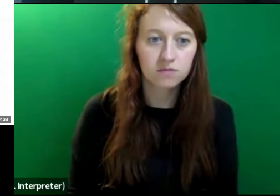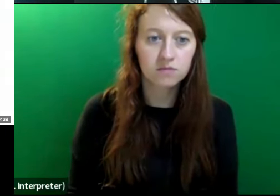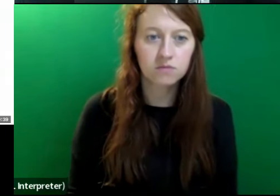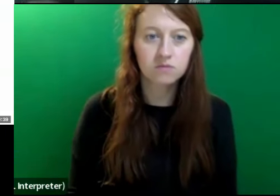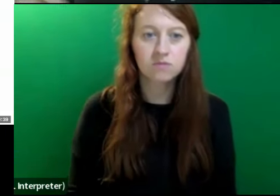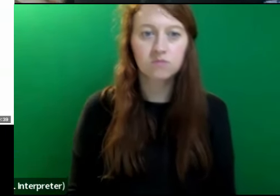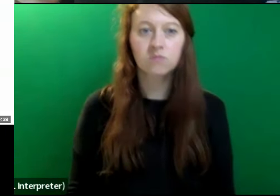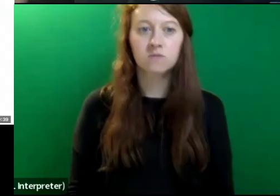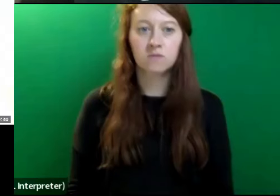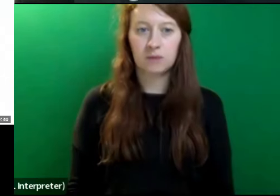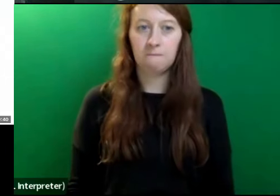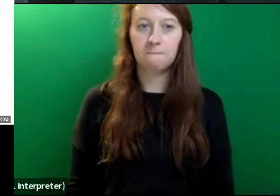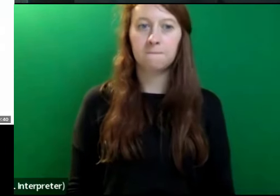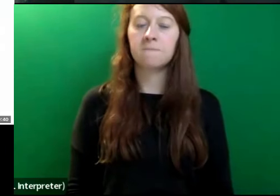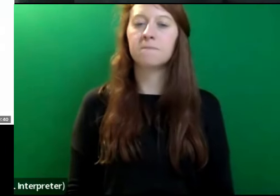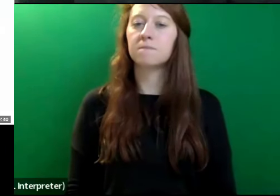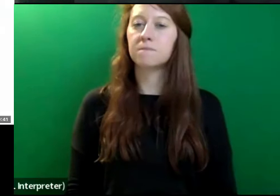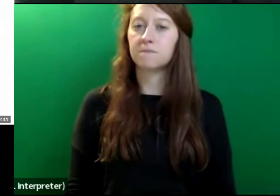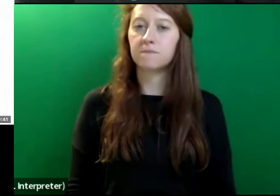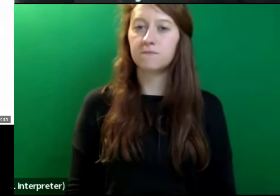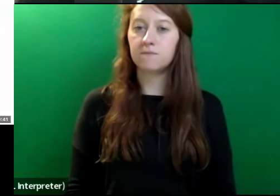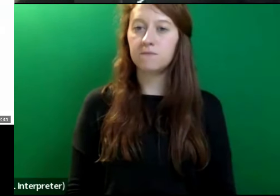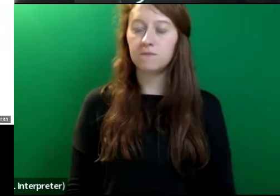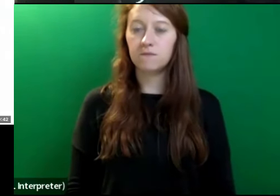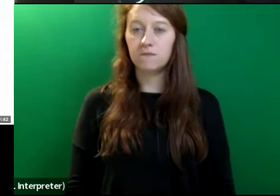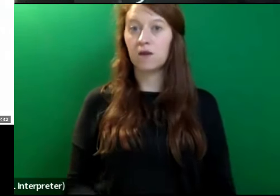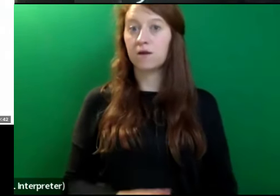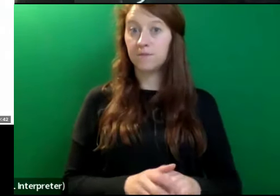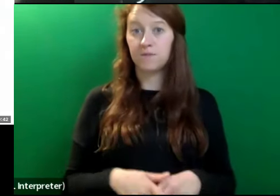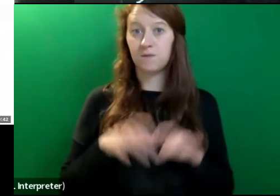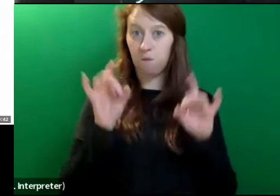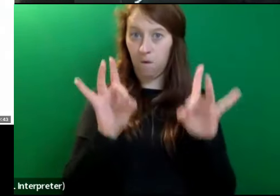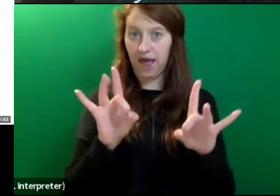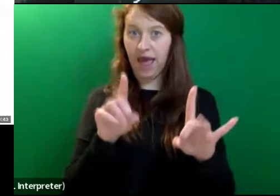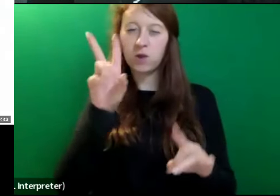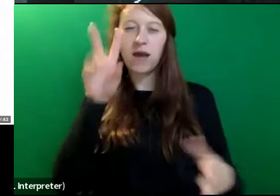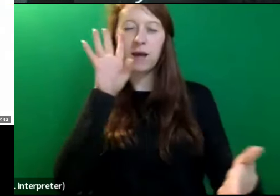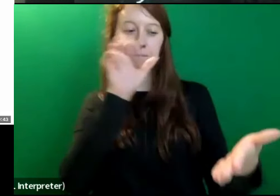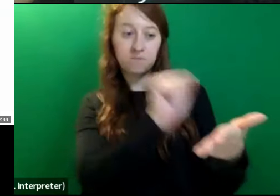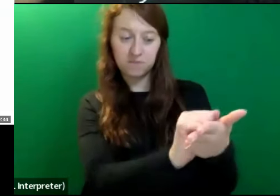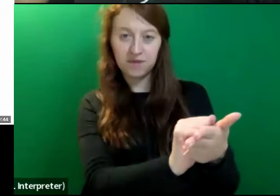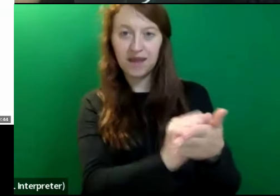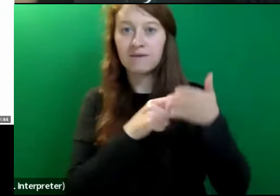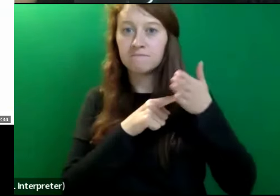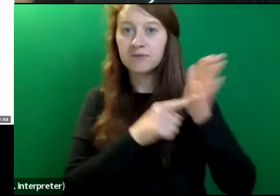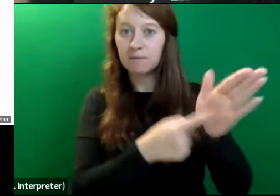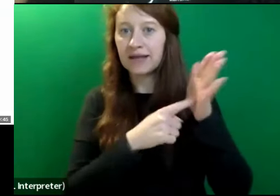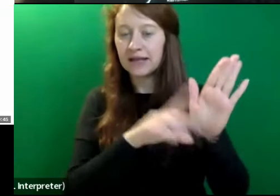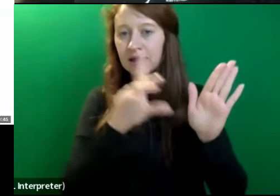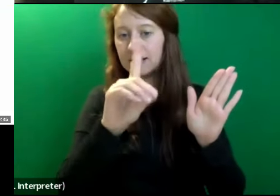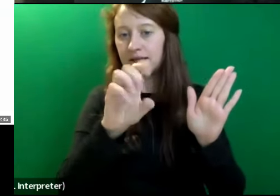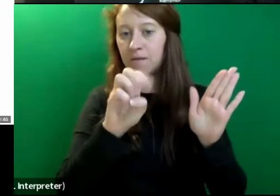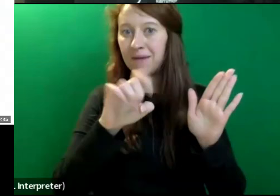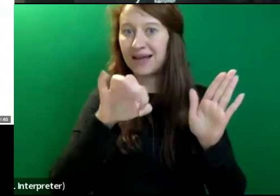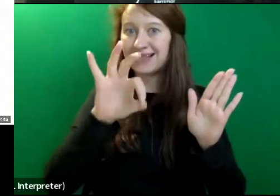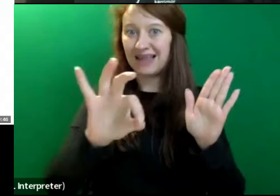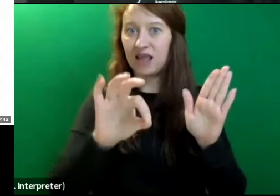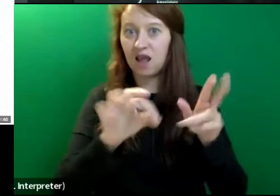Okay. So you'll note, I think, that depicting verbs and plain nouns at the top there